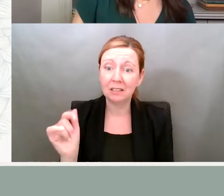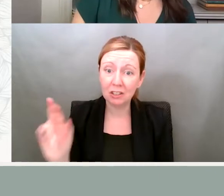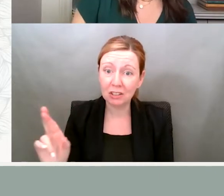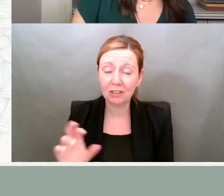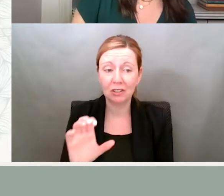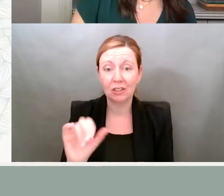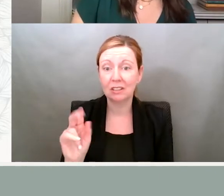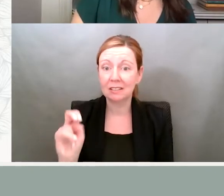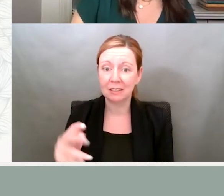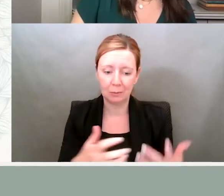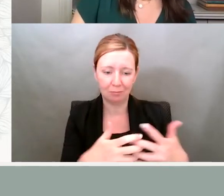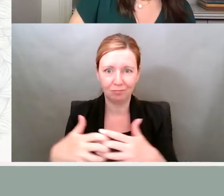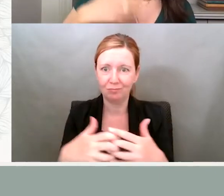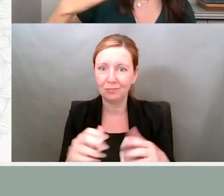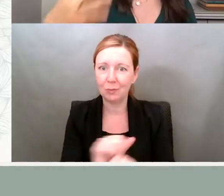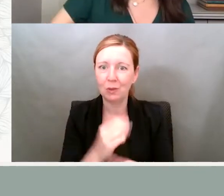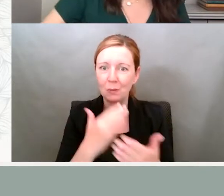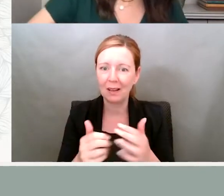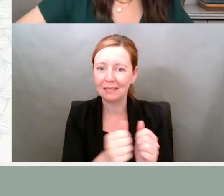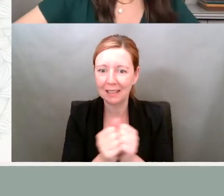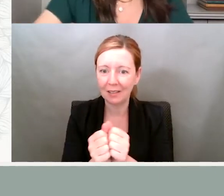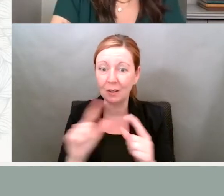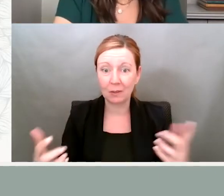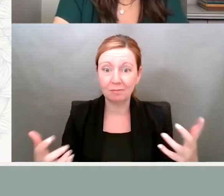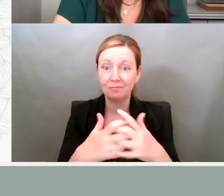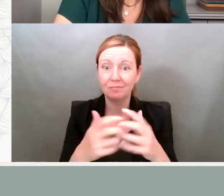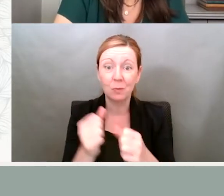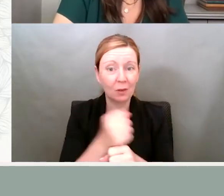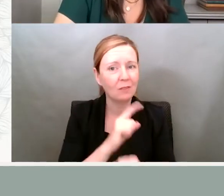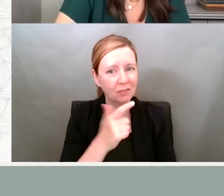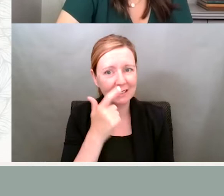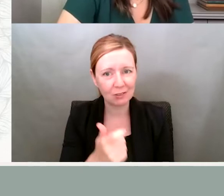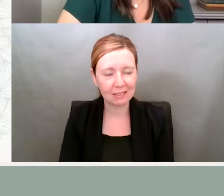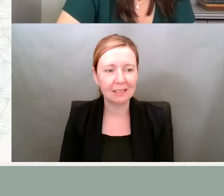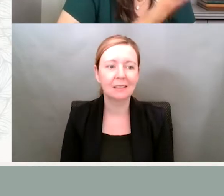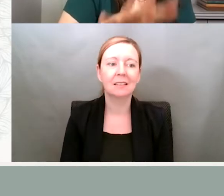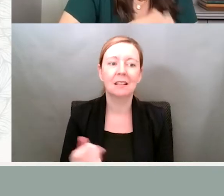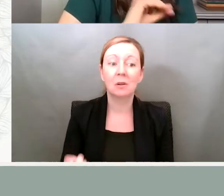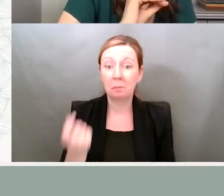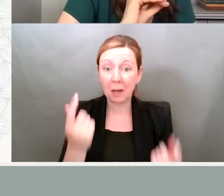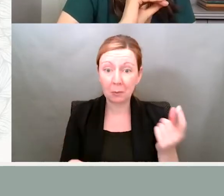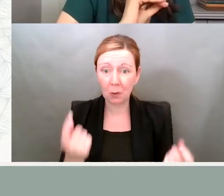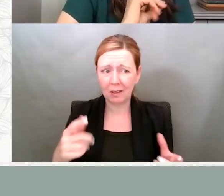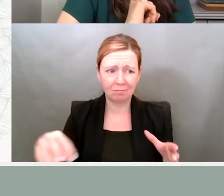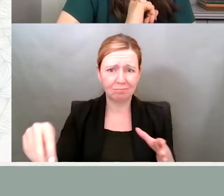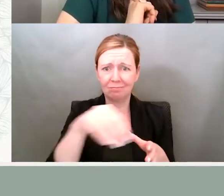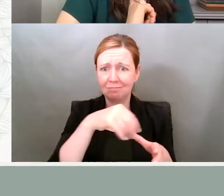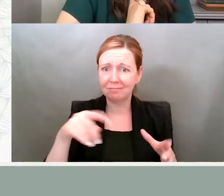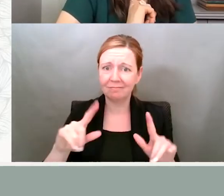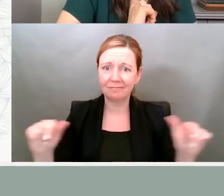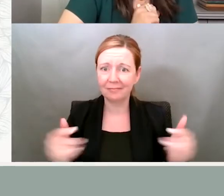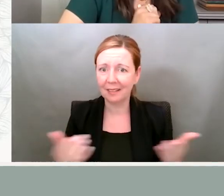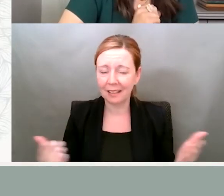synergistic antioxidant effect, especially when combined with coffee, which is interesting. Popcorn, you can add all kinds of toppings